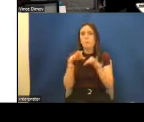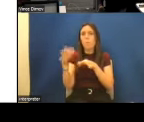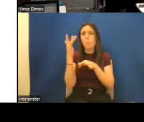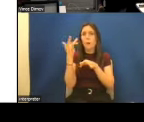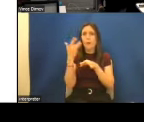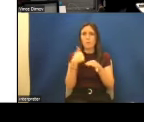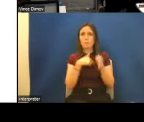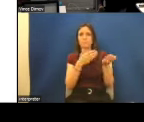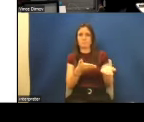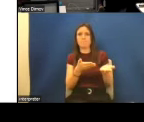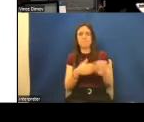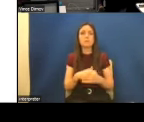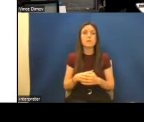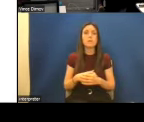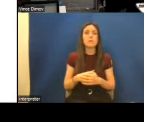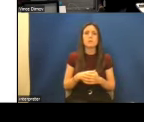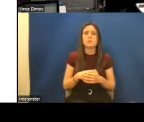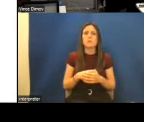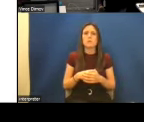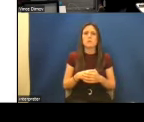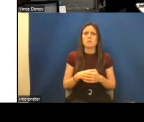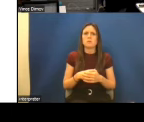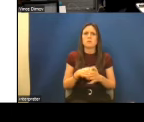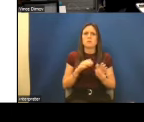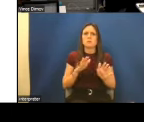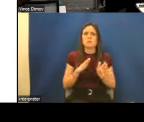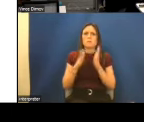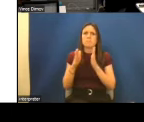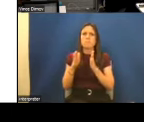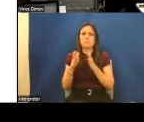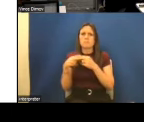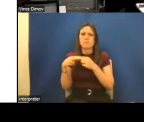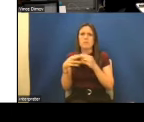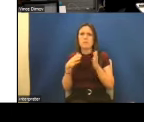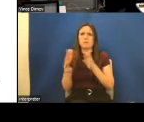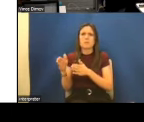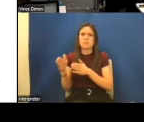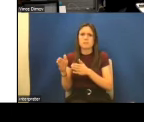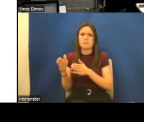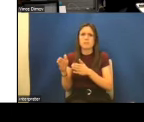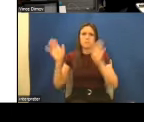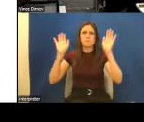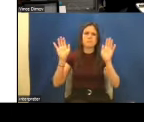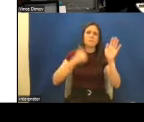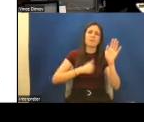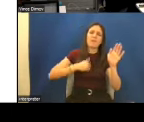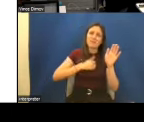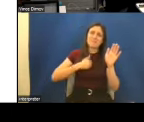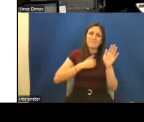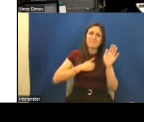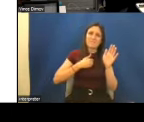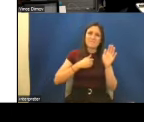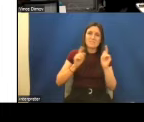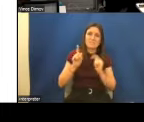the next one, Adam. So nothing on that one was, oops, go to the next one. No, sorry.